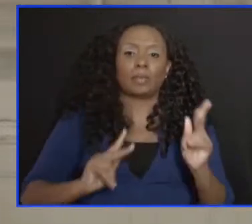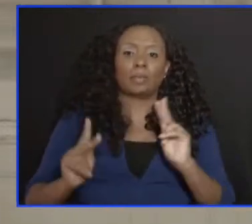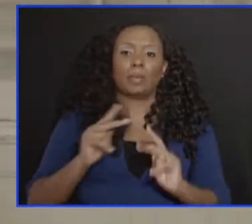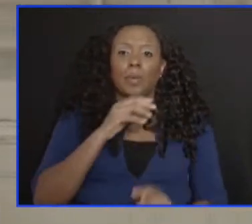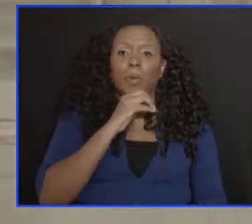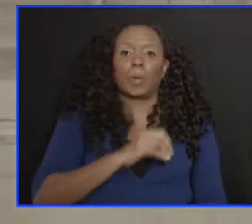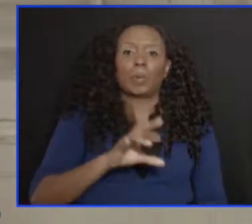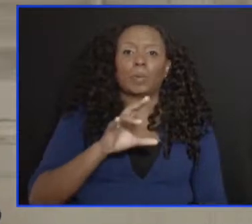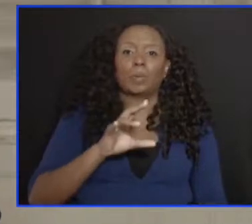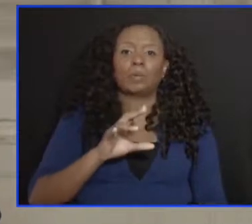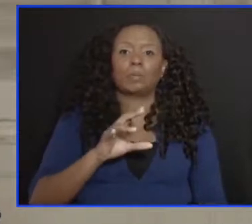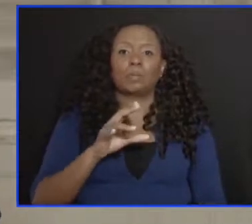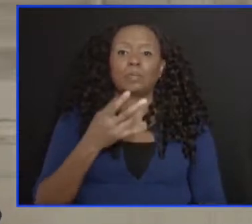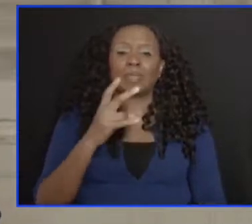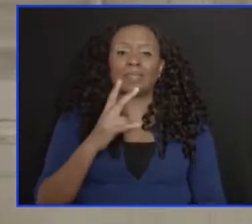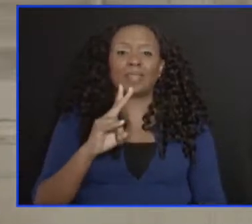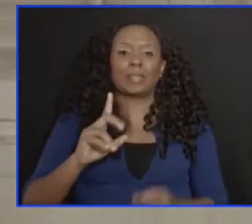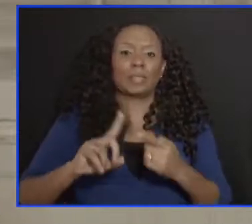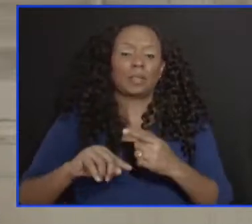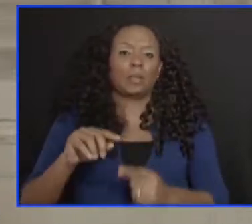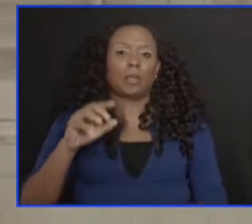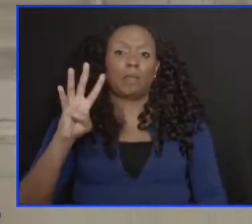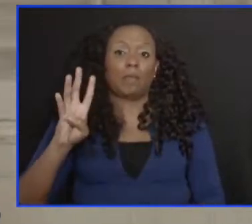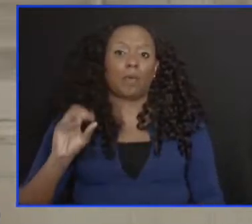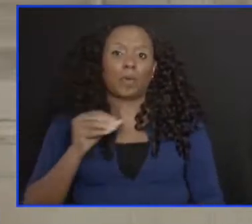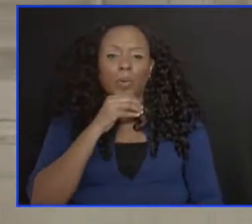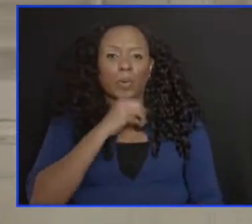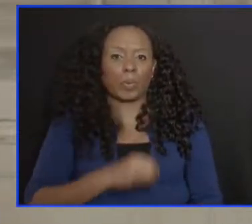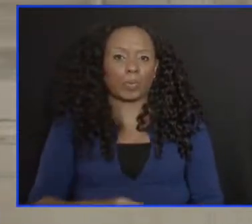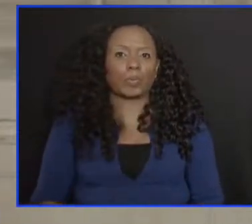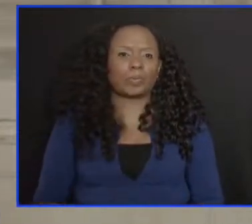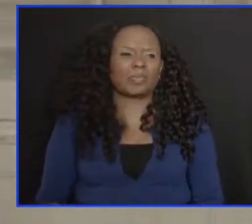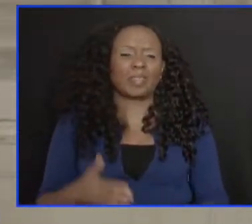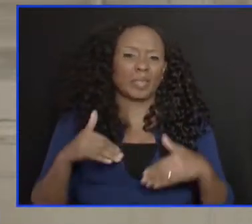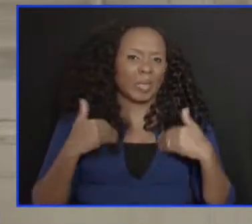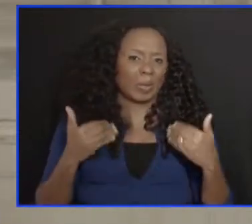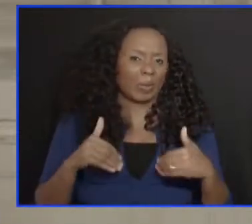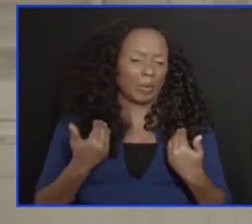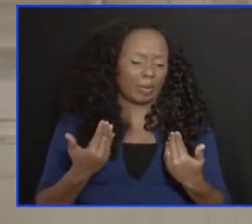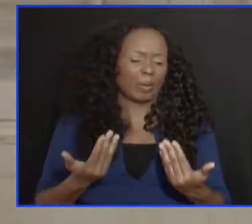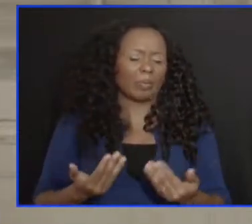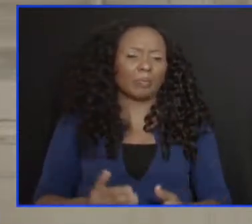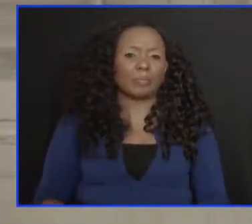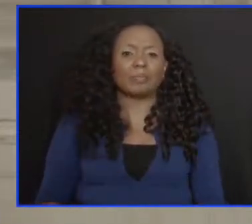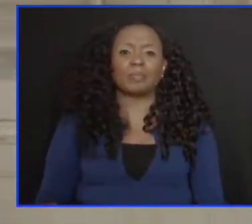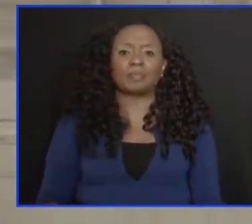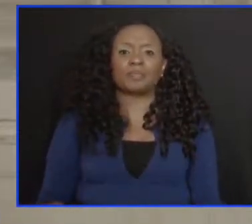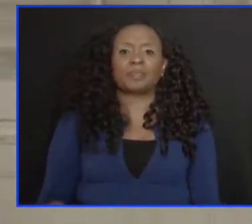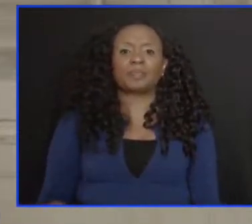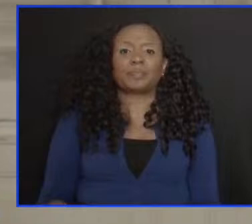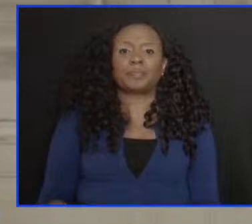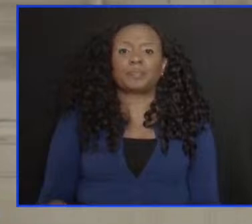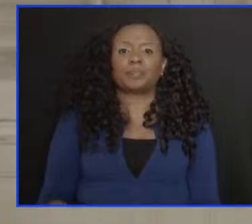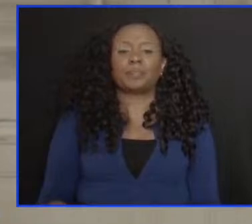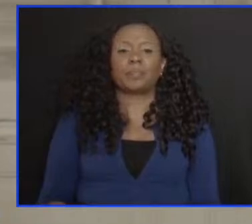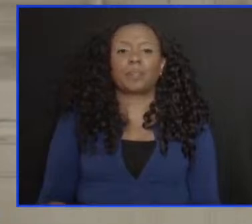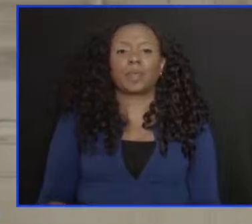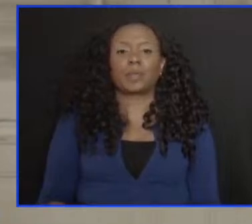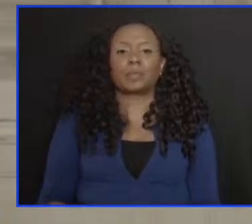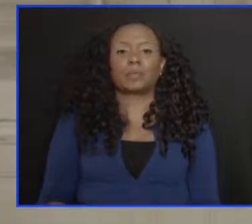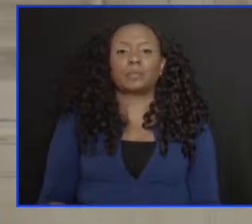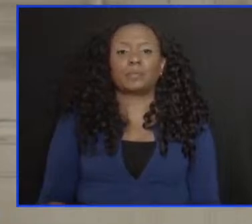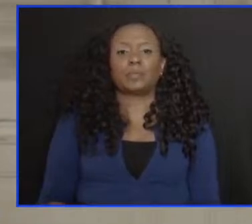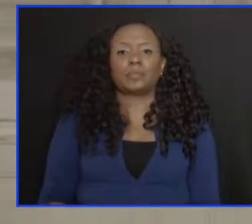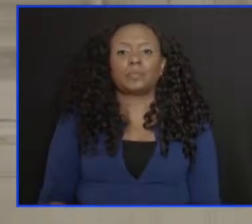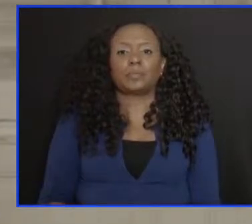of 17 to 40 years of age. Now, I have always said, certainly to the country when I speak,